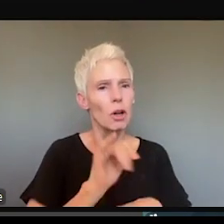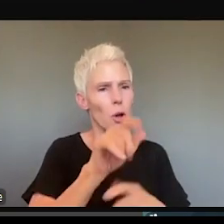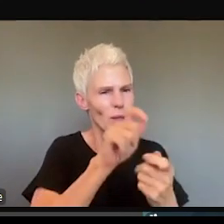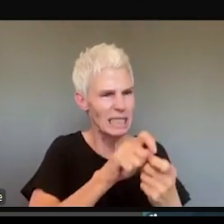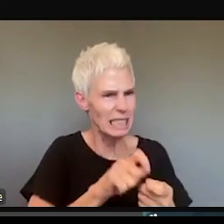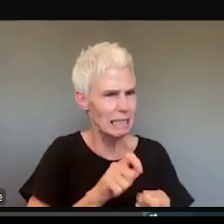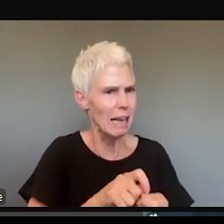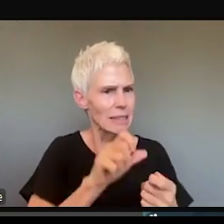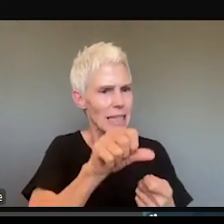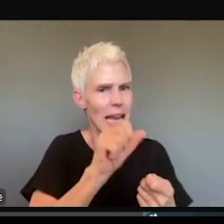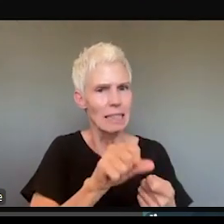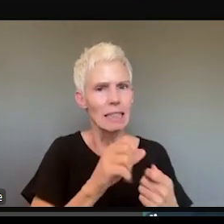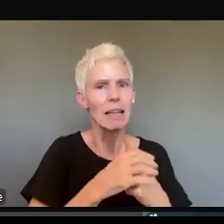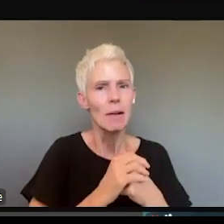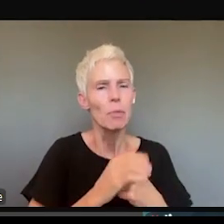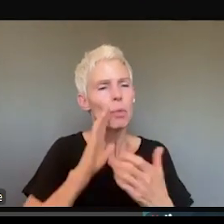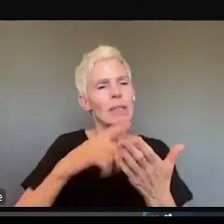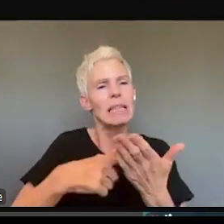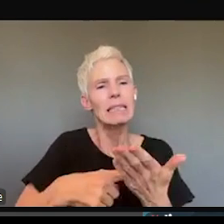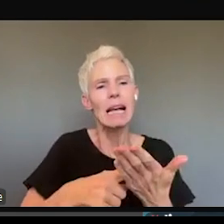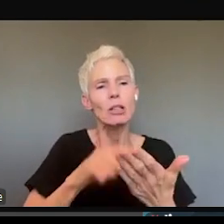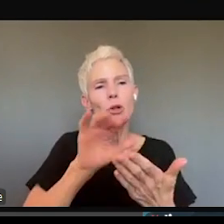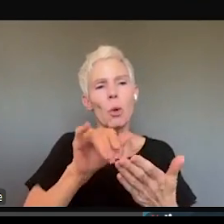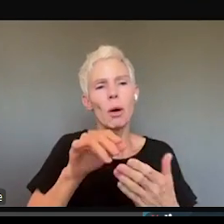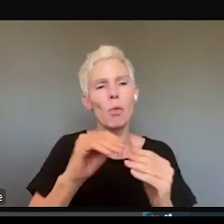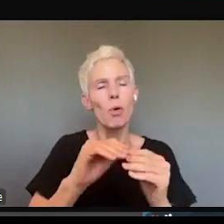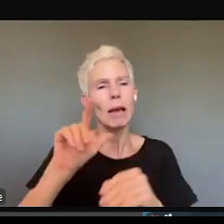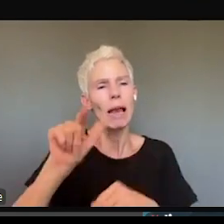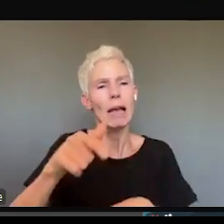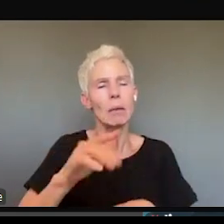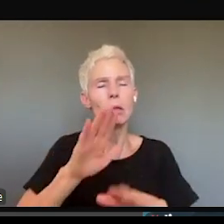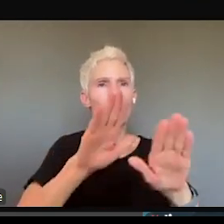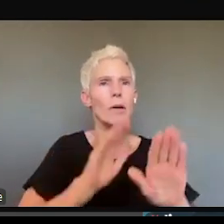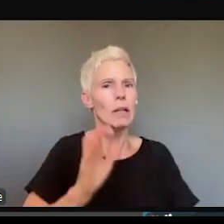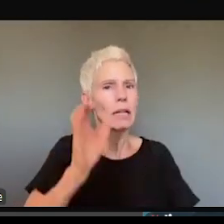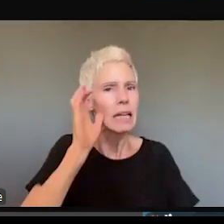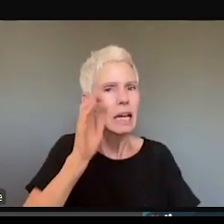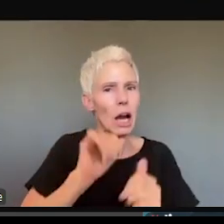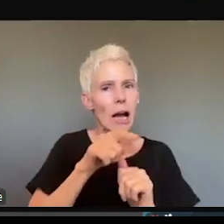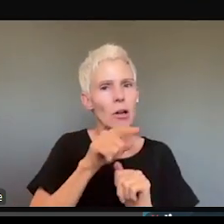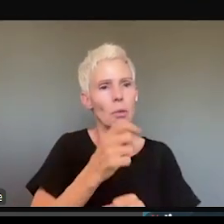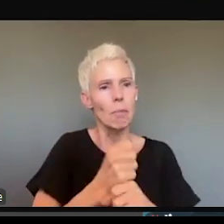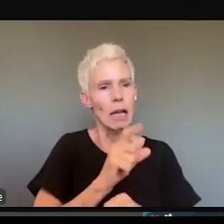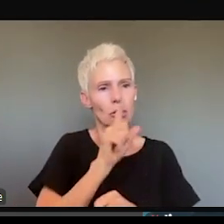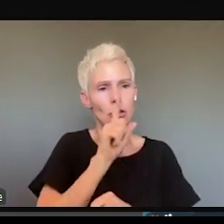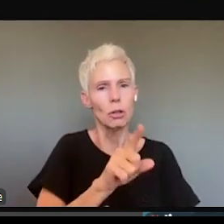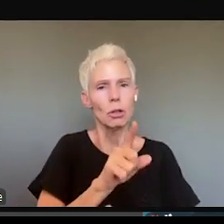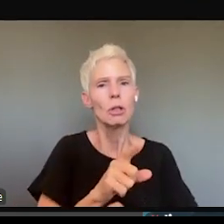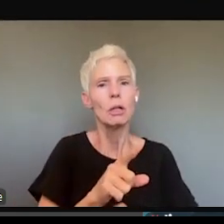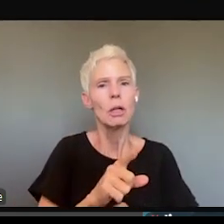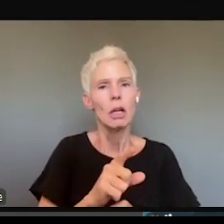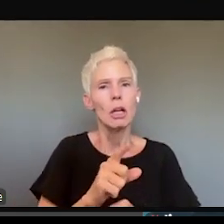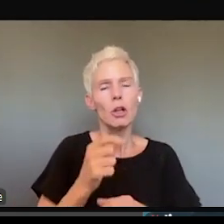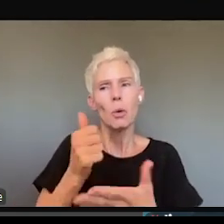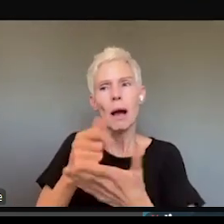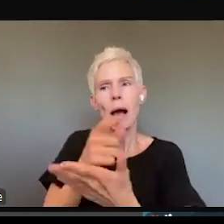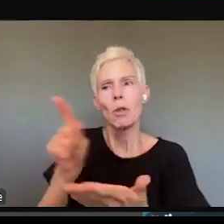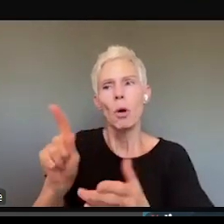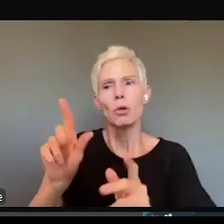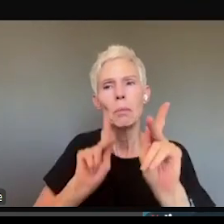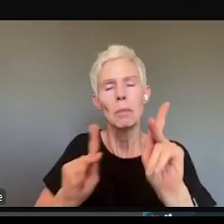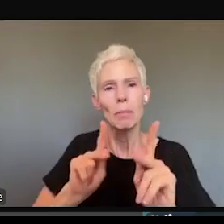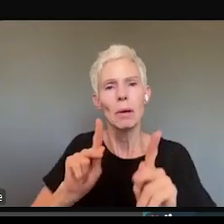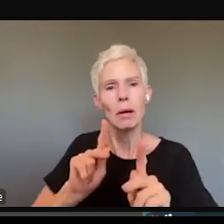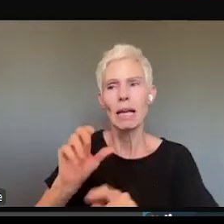touching definitely on what we'll get to later, but it was great also to hear a little bit more about how you're particularly making sure to help the senior folks in your community